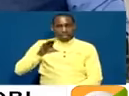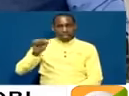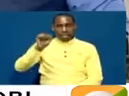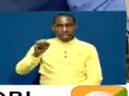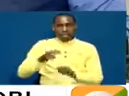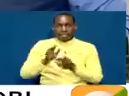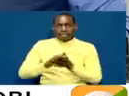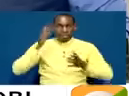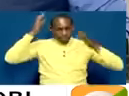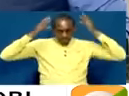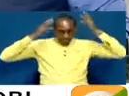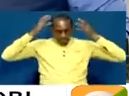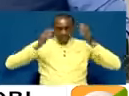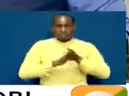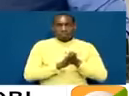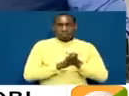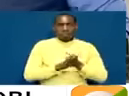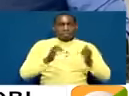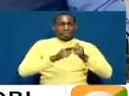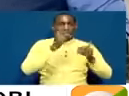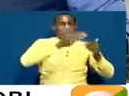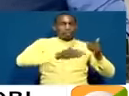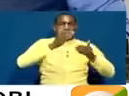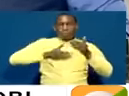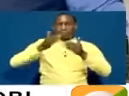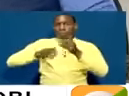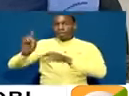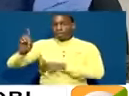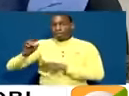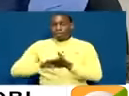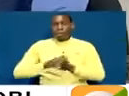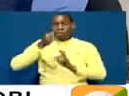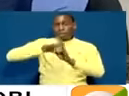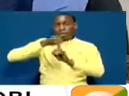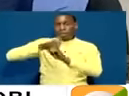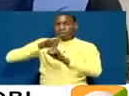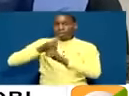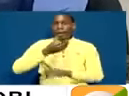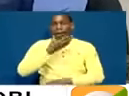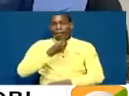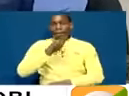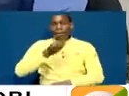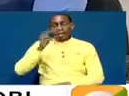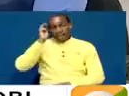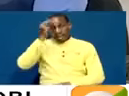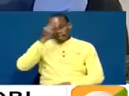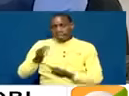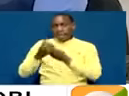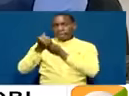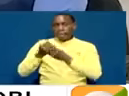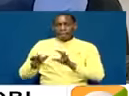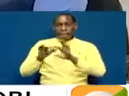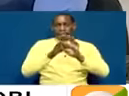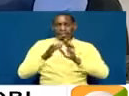Rachel Shebesh, made over six stops in the capital, popularizing the Baba na Martha ticket and